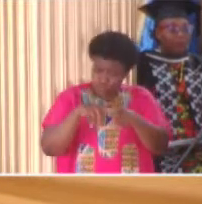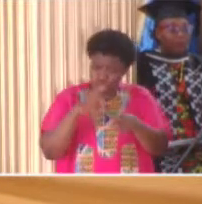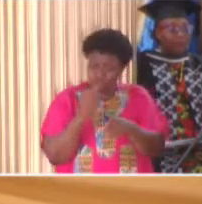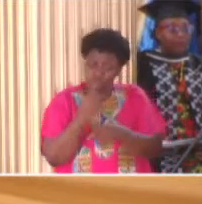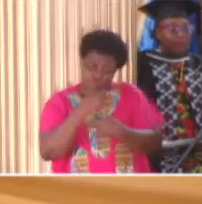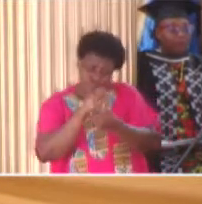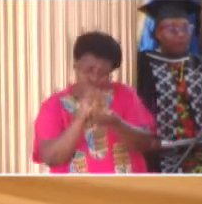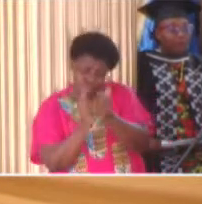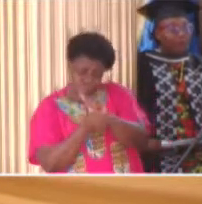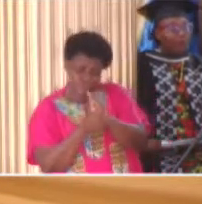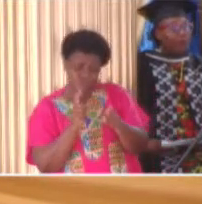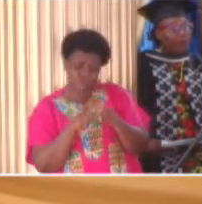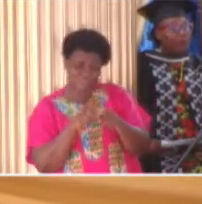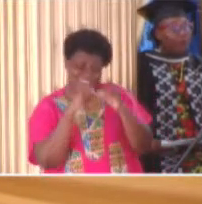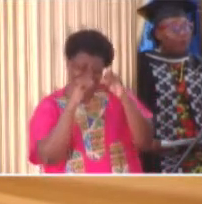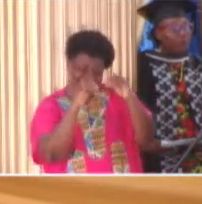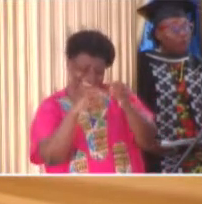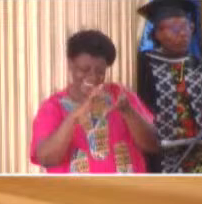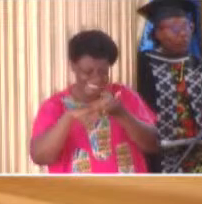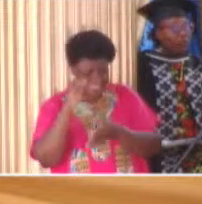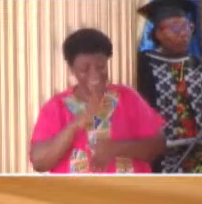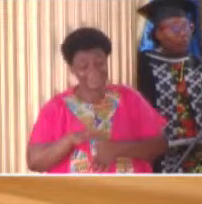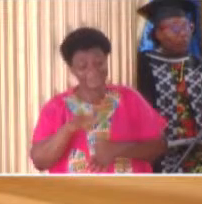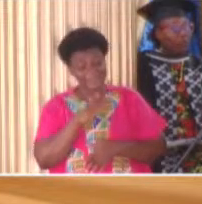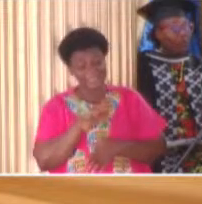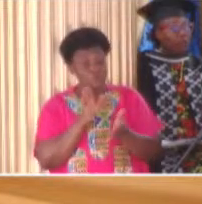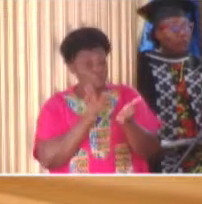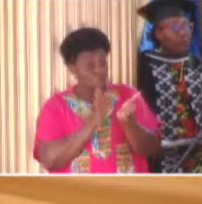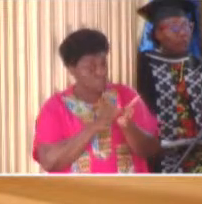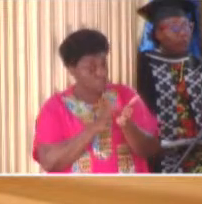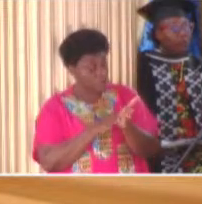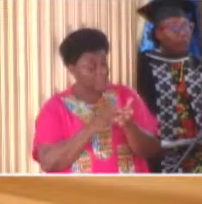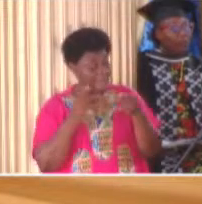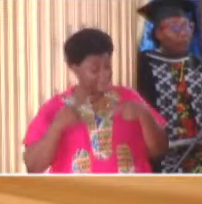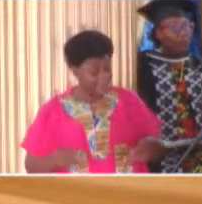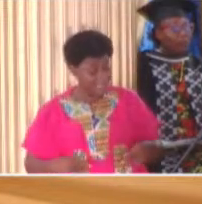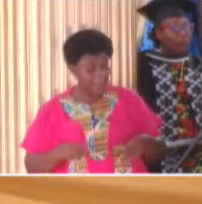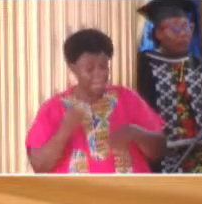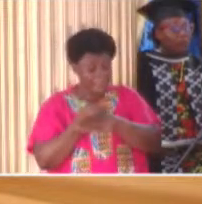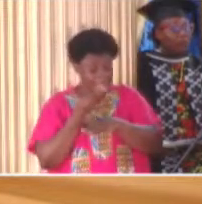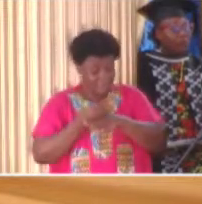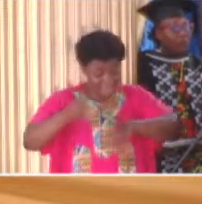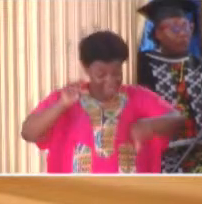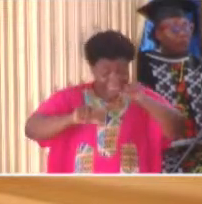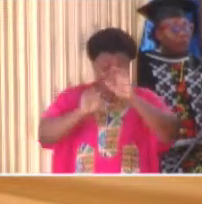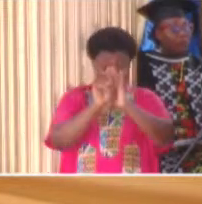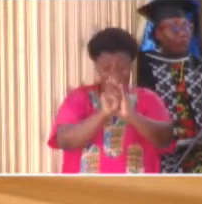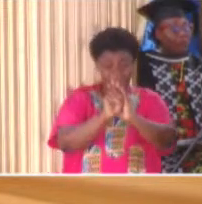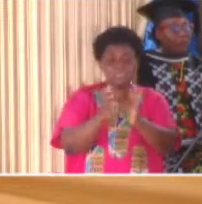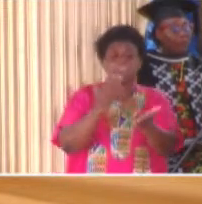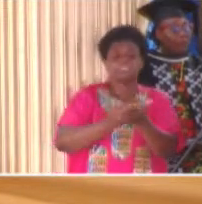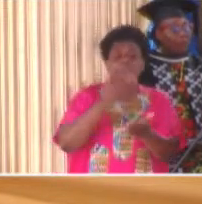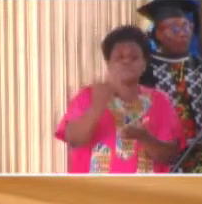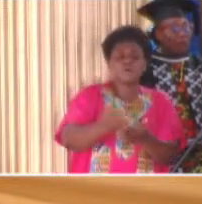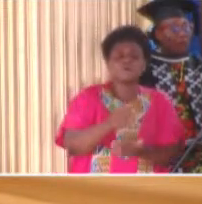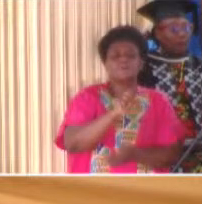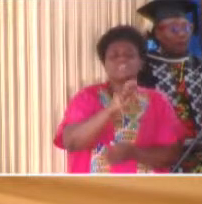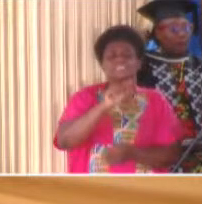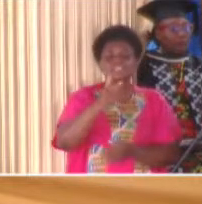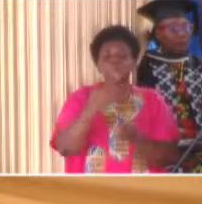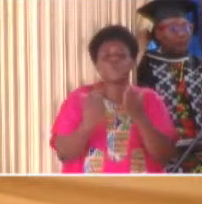and learning environment. The School of Physical and Mathematical Sciences, for example, has procured state-of-the-art